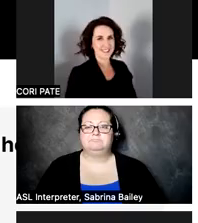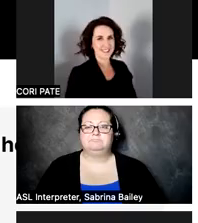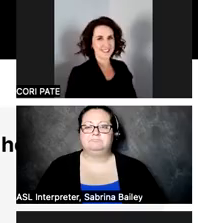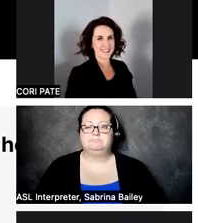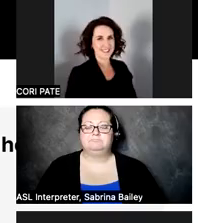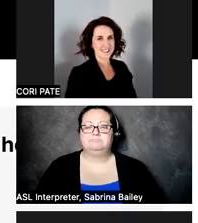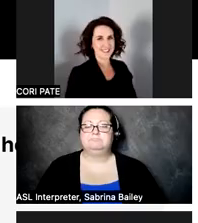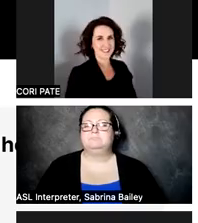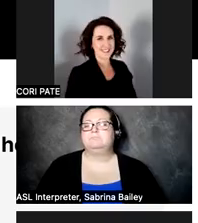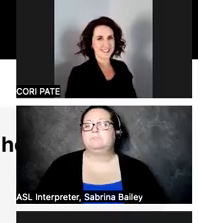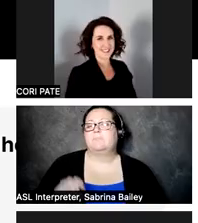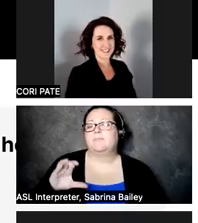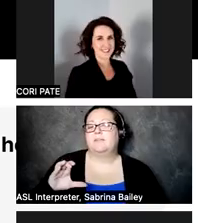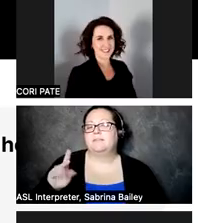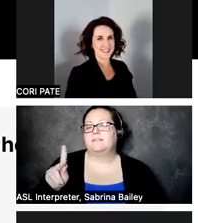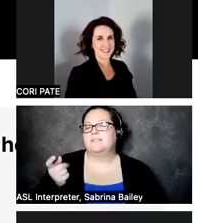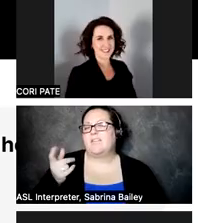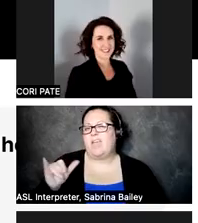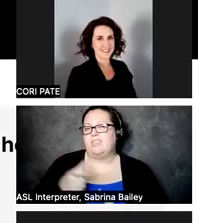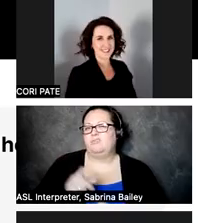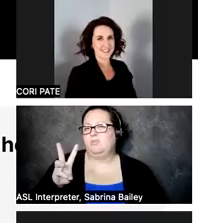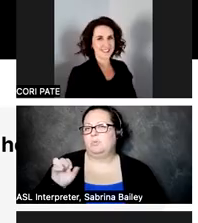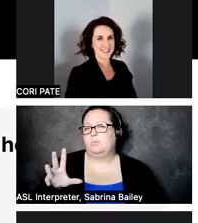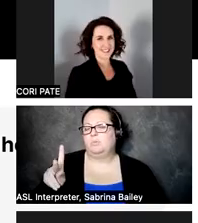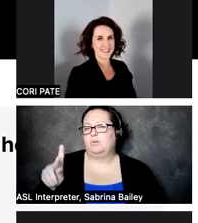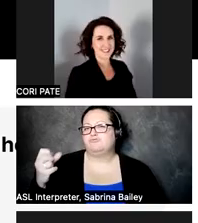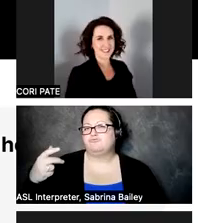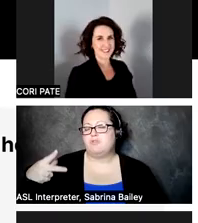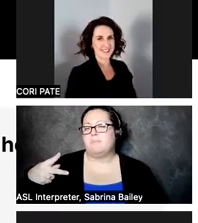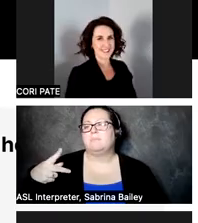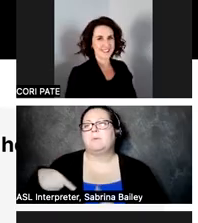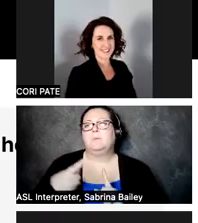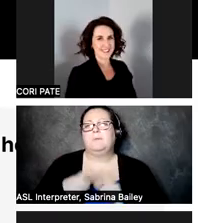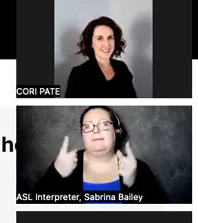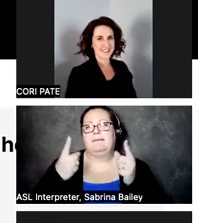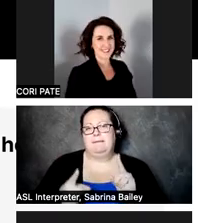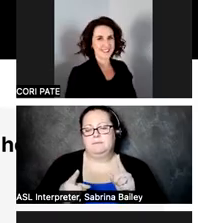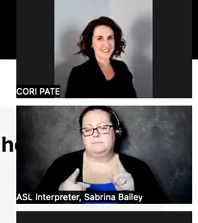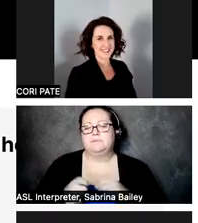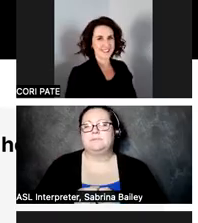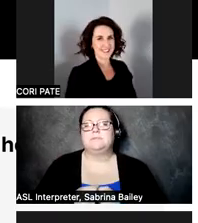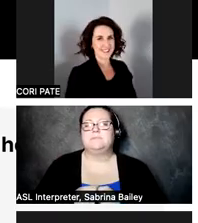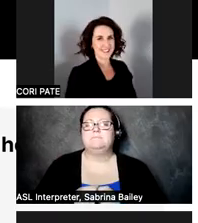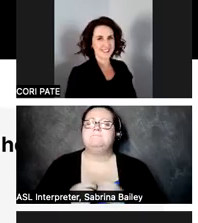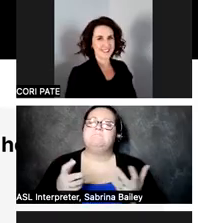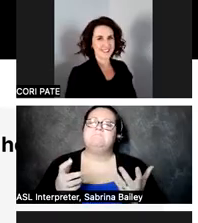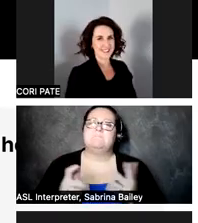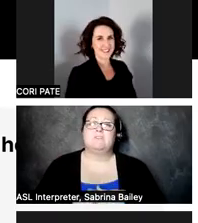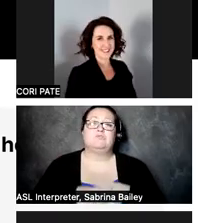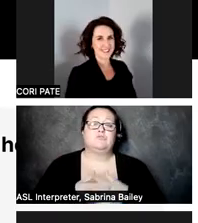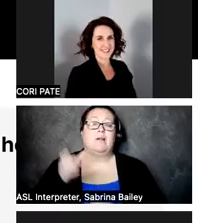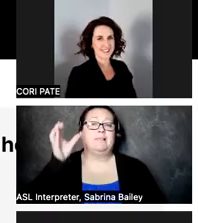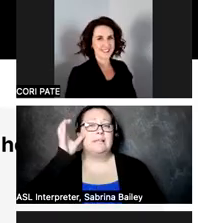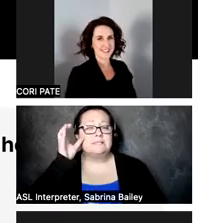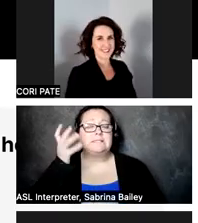This is Kathy from the workshop. So when this happens, I think just starting by listening and finding